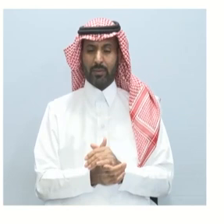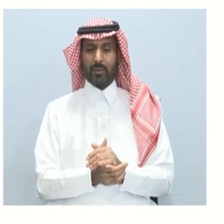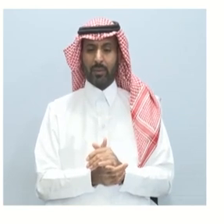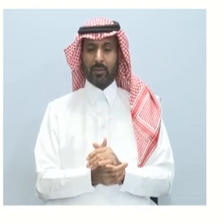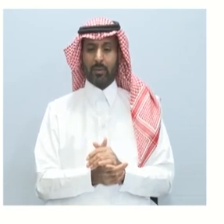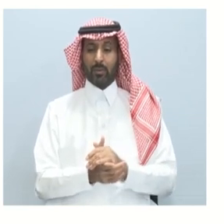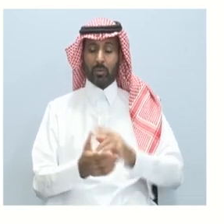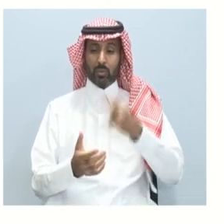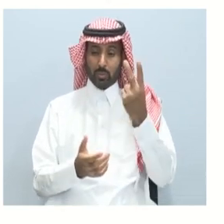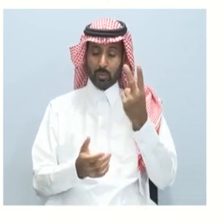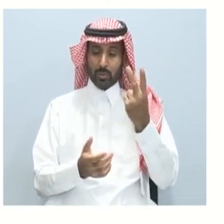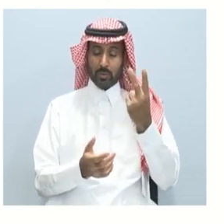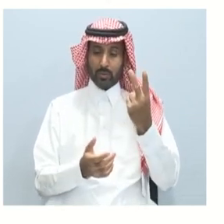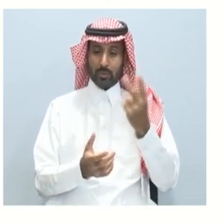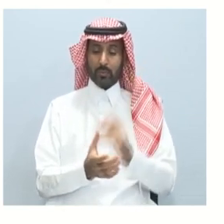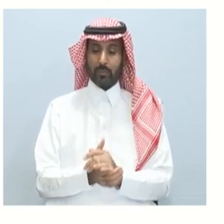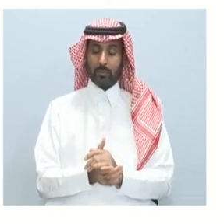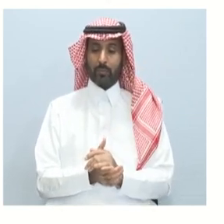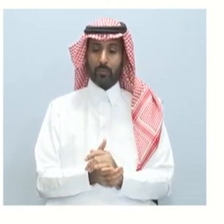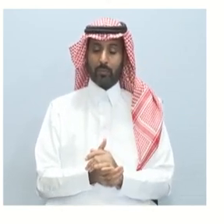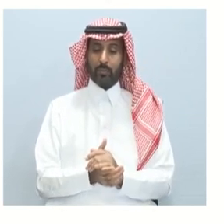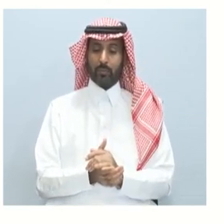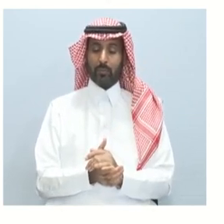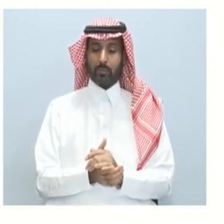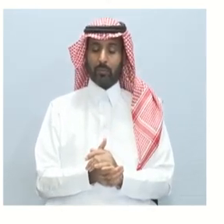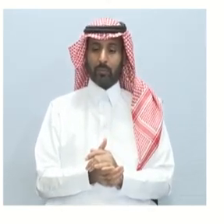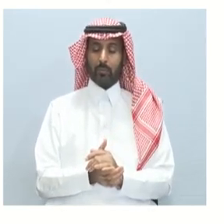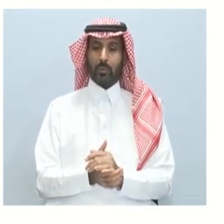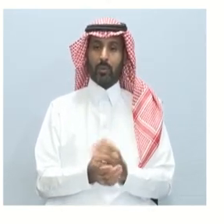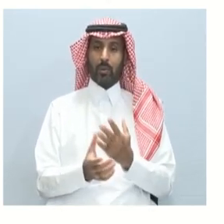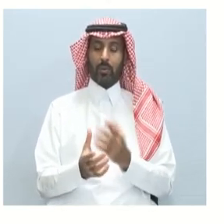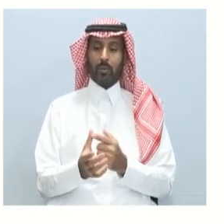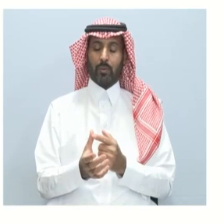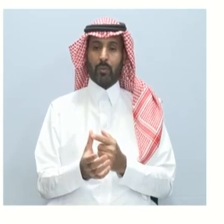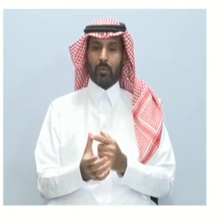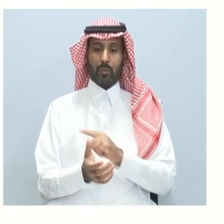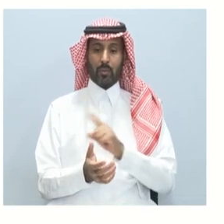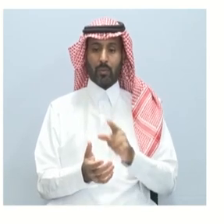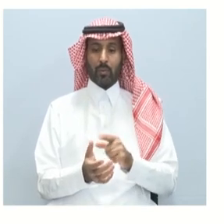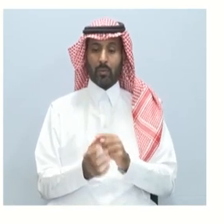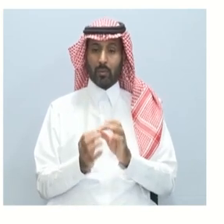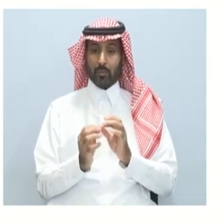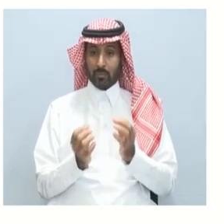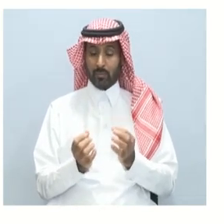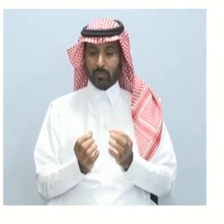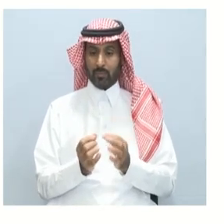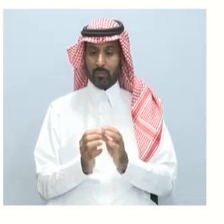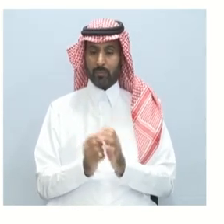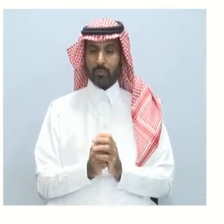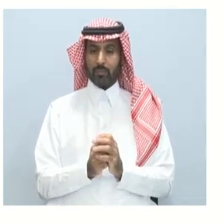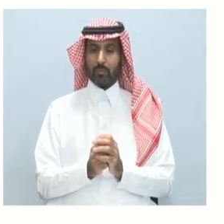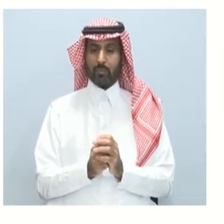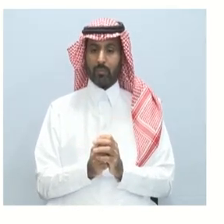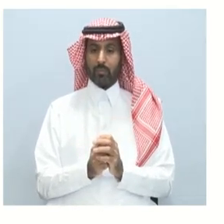in two parts. First of all, there is no surprise since they are a perfect match. While